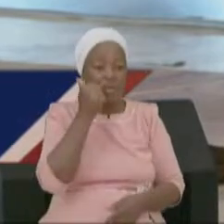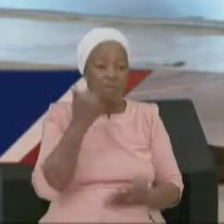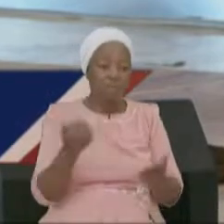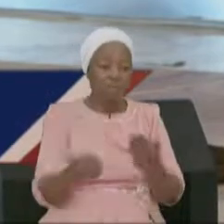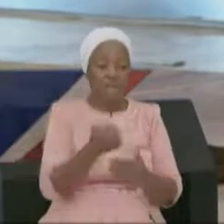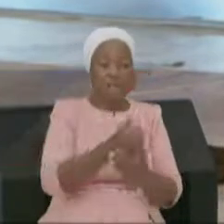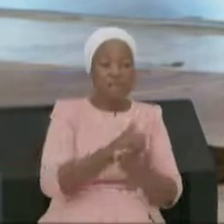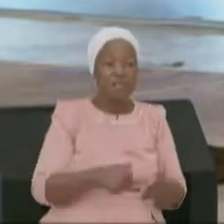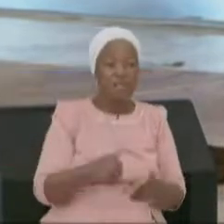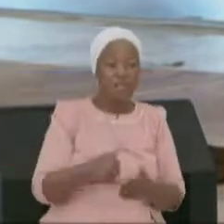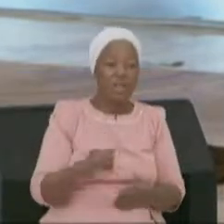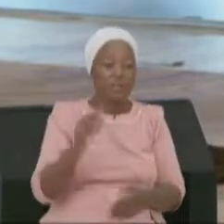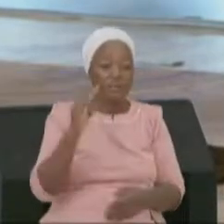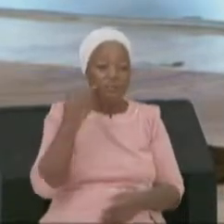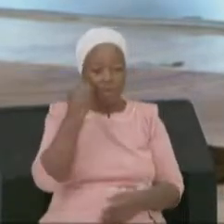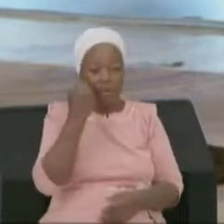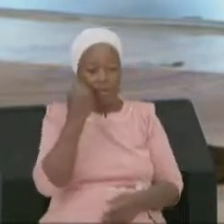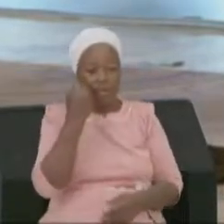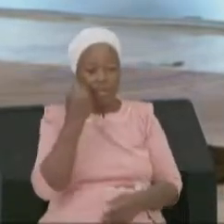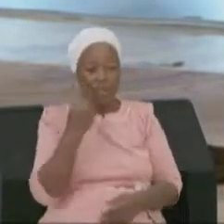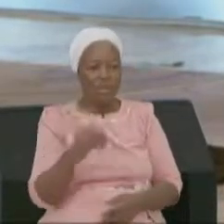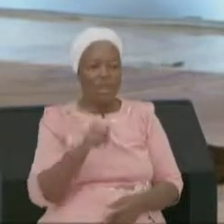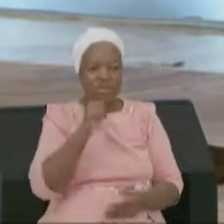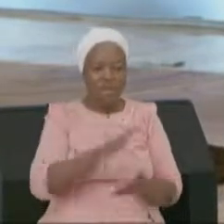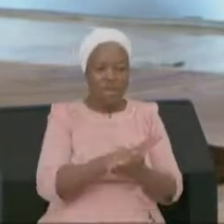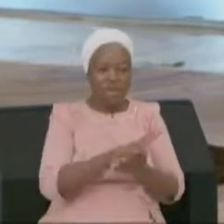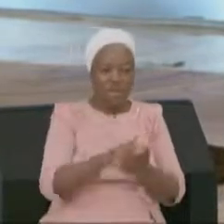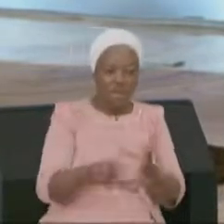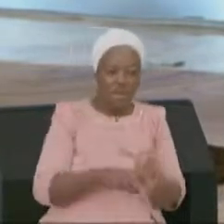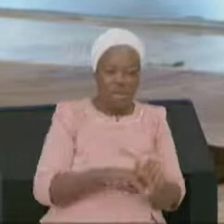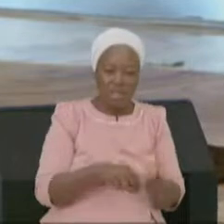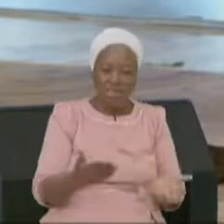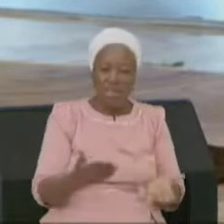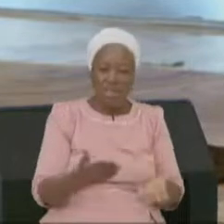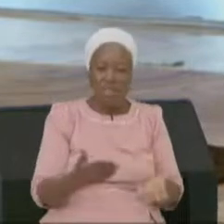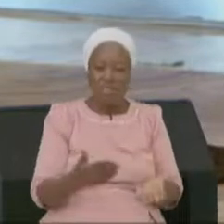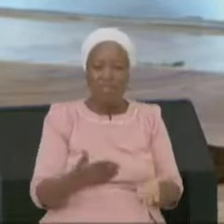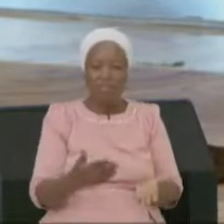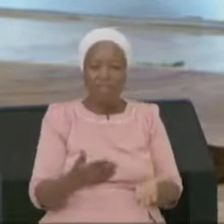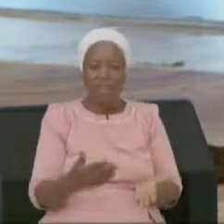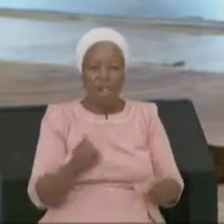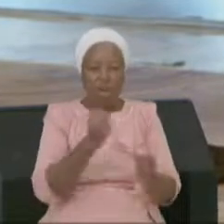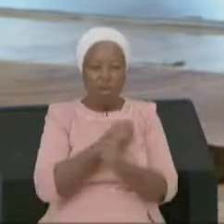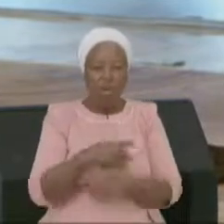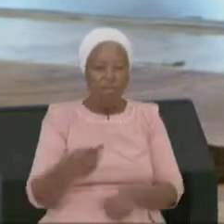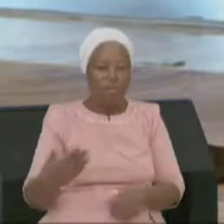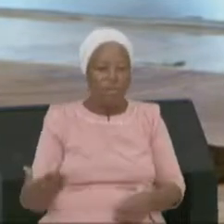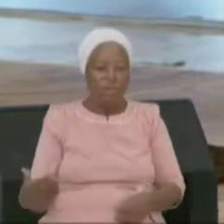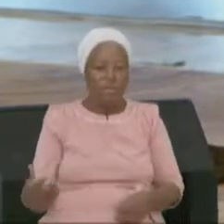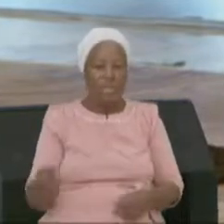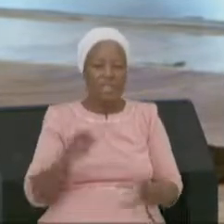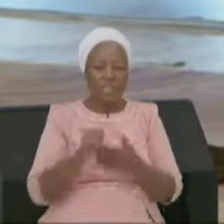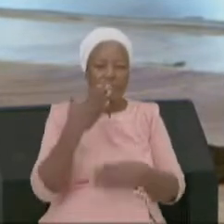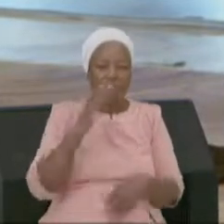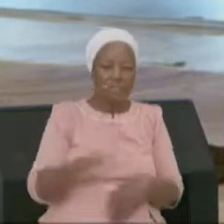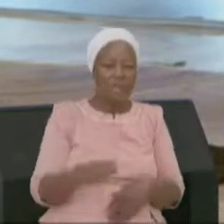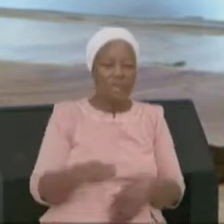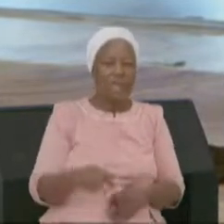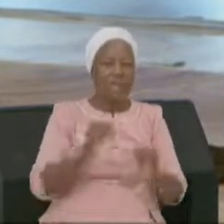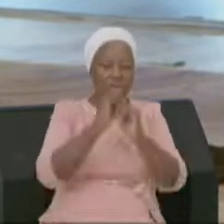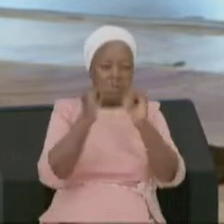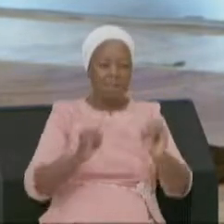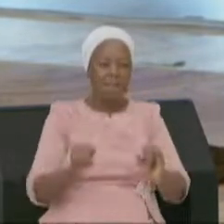uncleanness, lasciviousness. Look at verse 20. In verse 20 it says, idolatry, witchcraft, hatred,